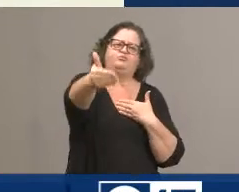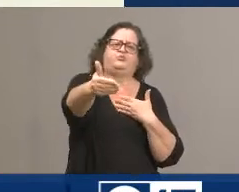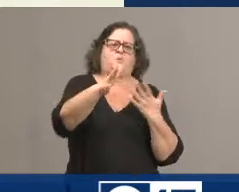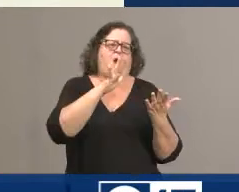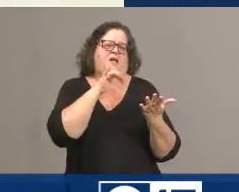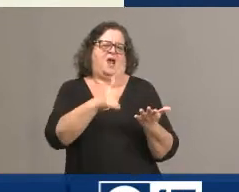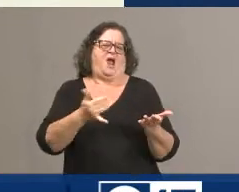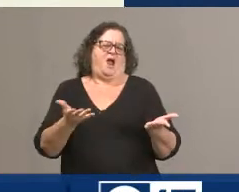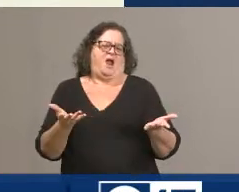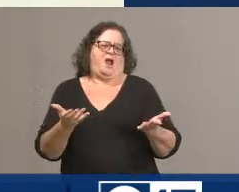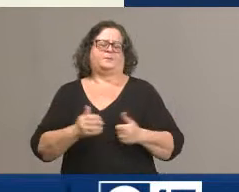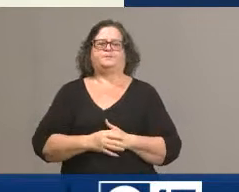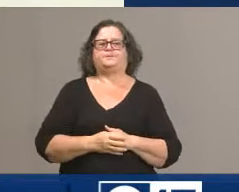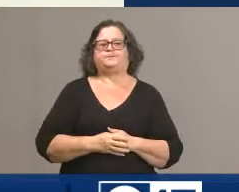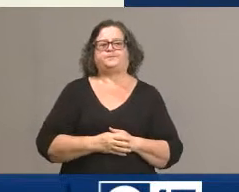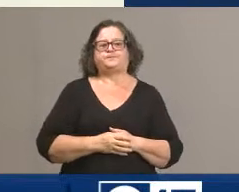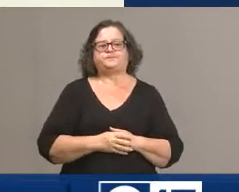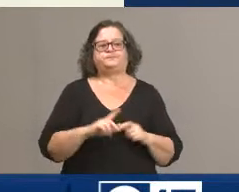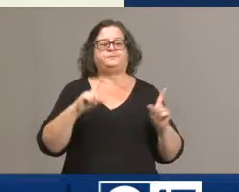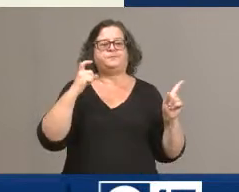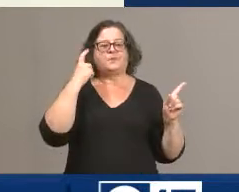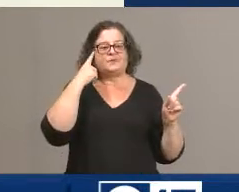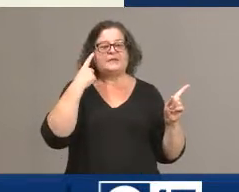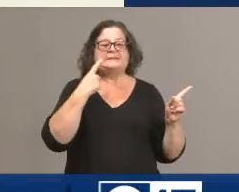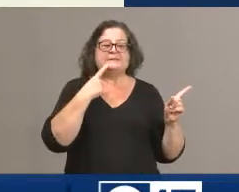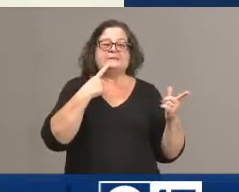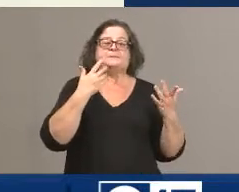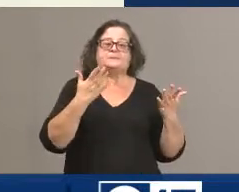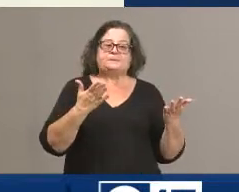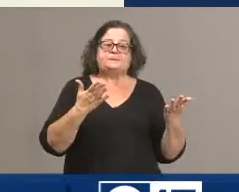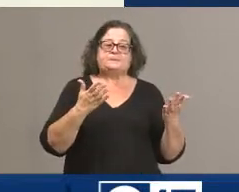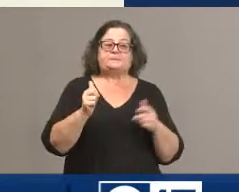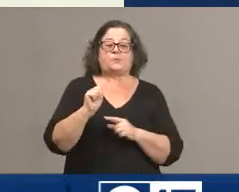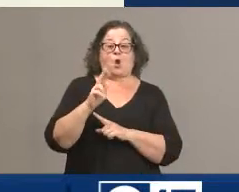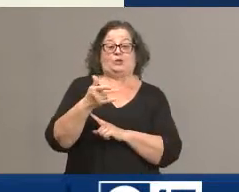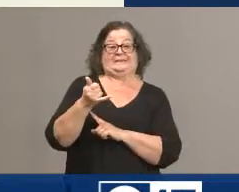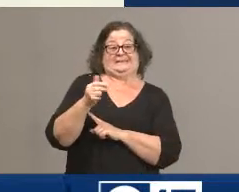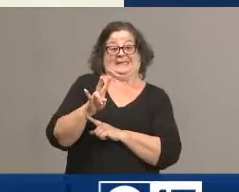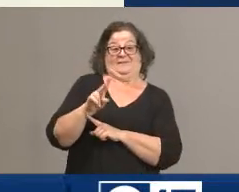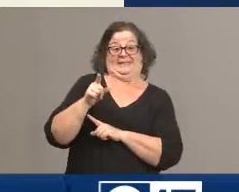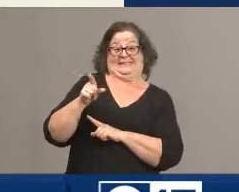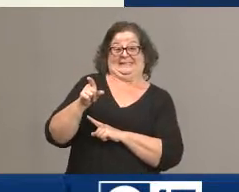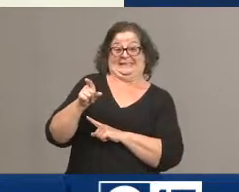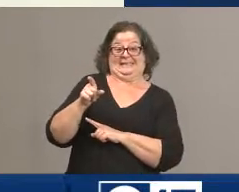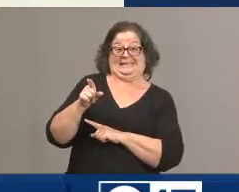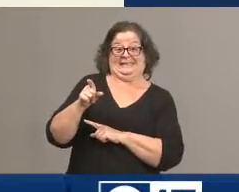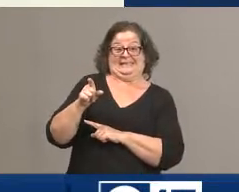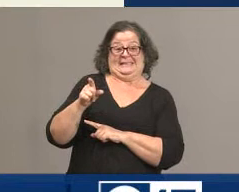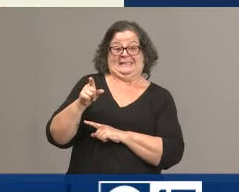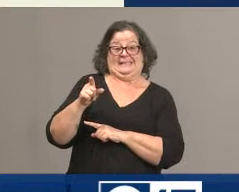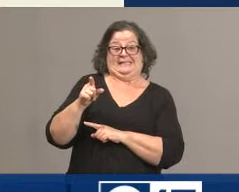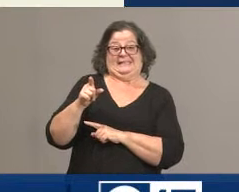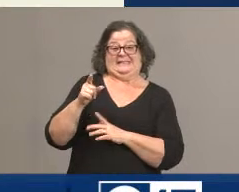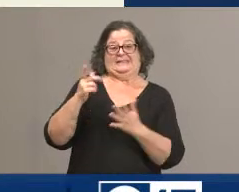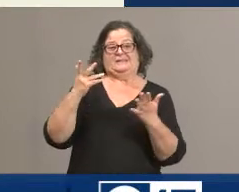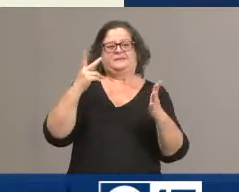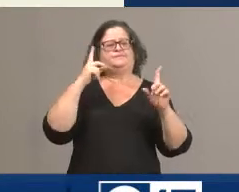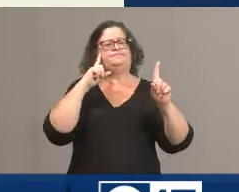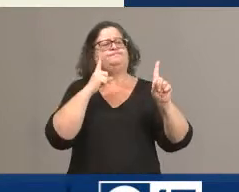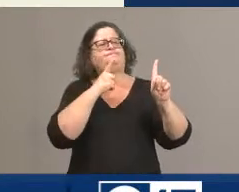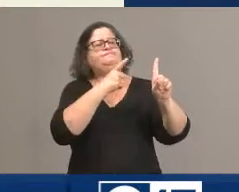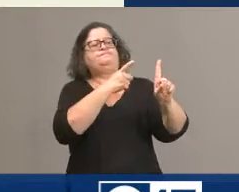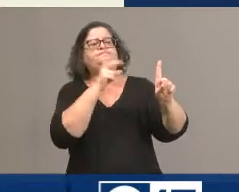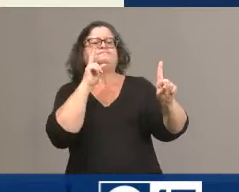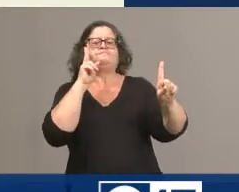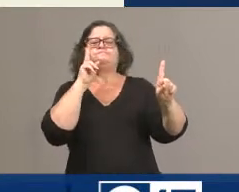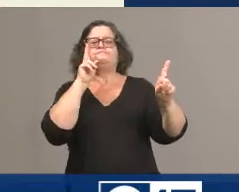aspirational date. We don't know what is in front of us in July and August. Of